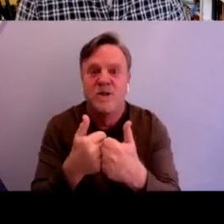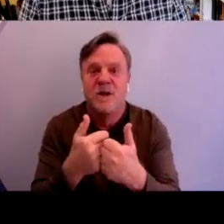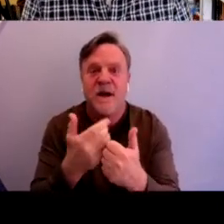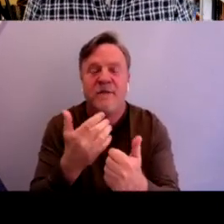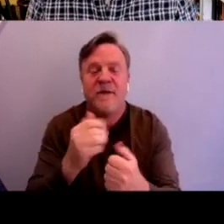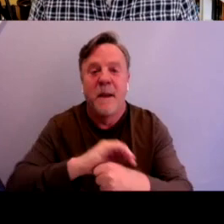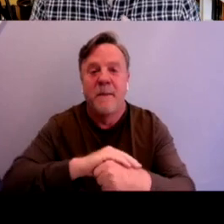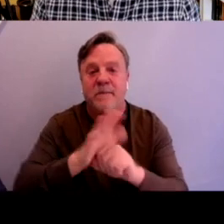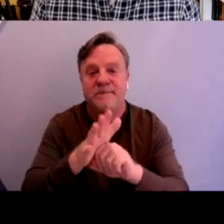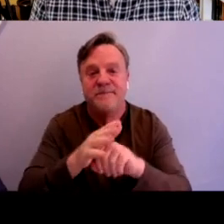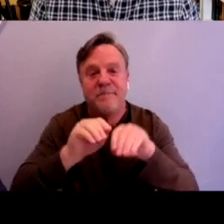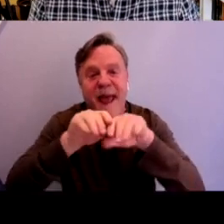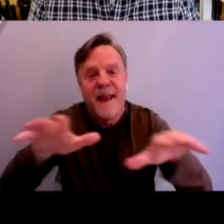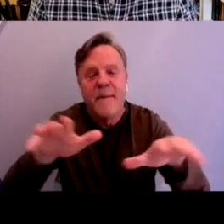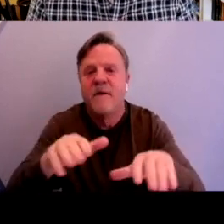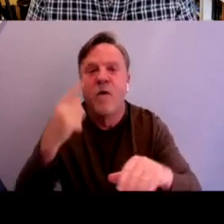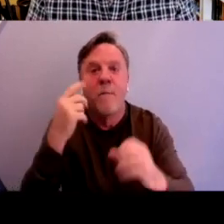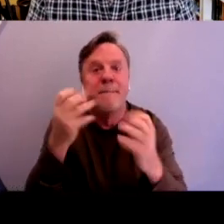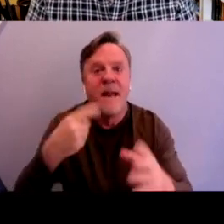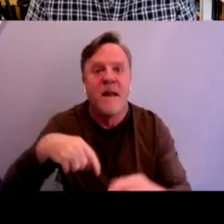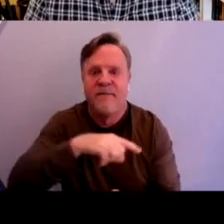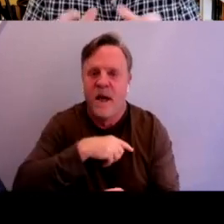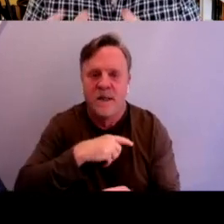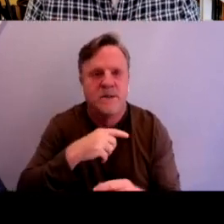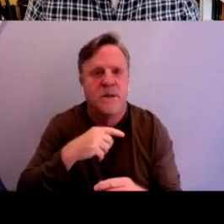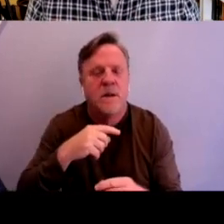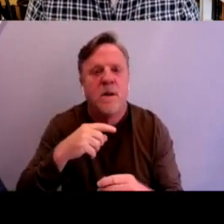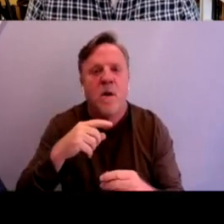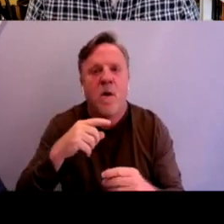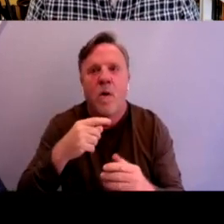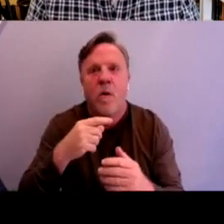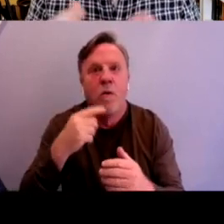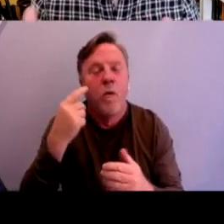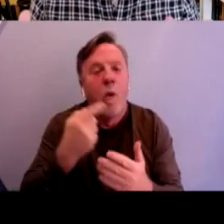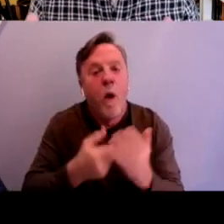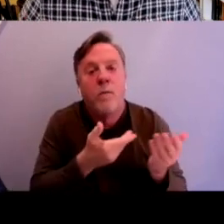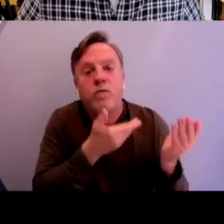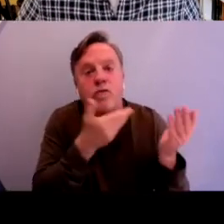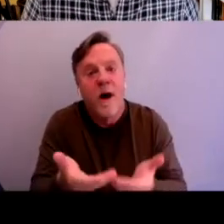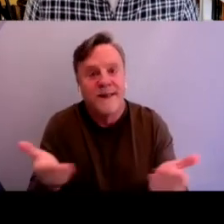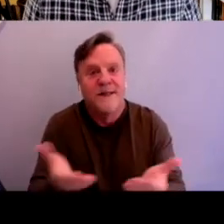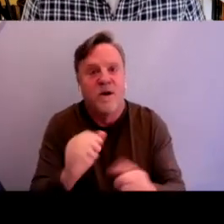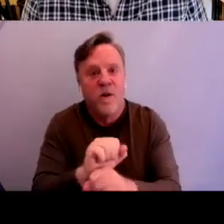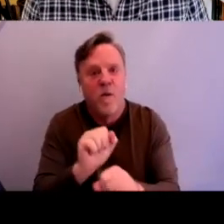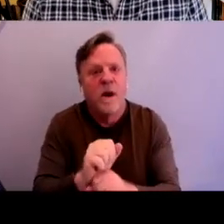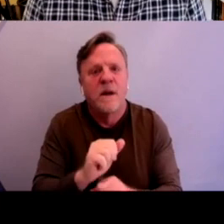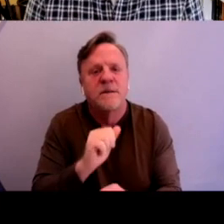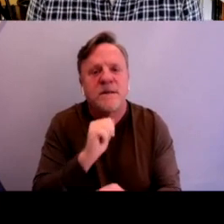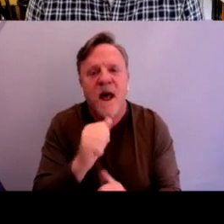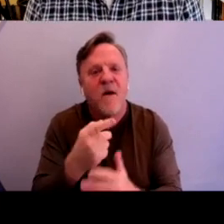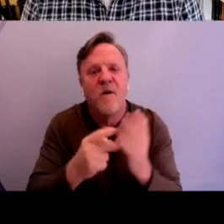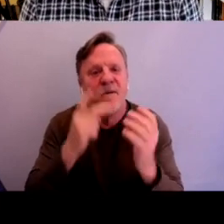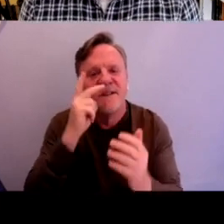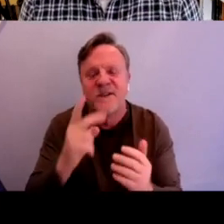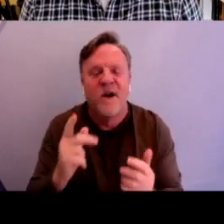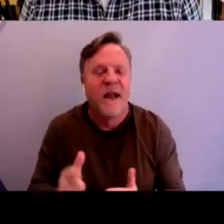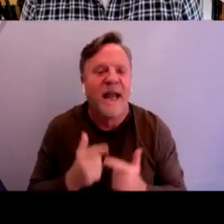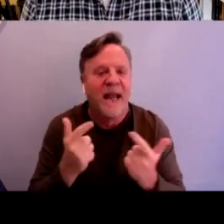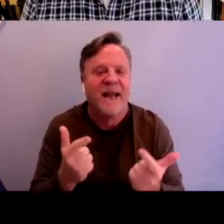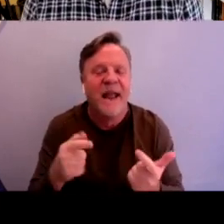pandemic for many of us was that what draw us to this work wasn't necessarily what we saw lived out, right?